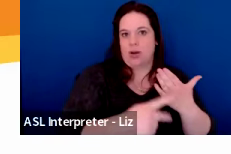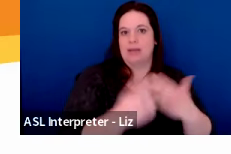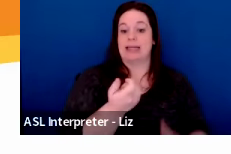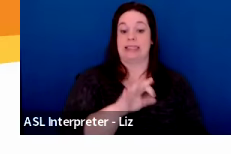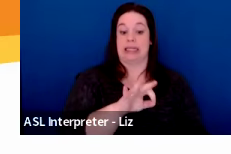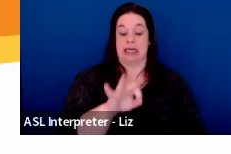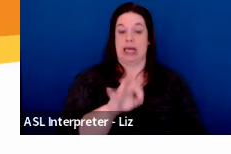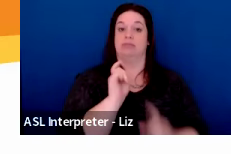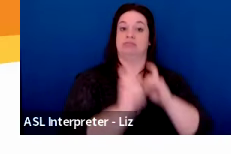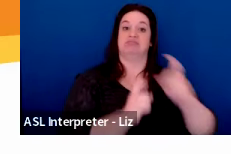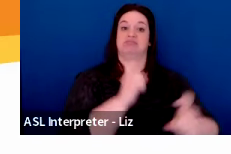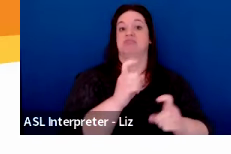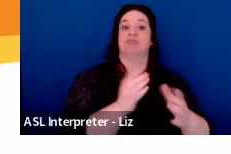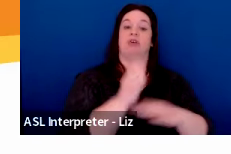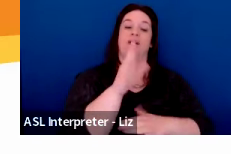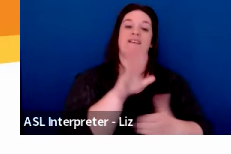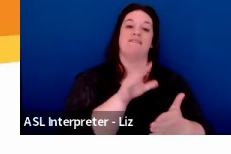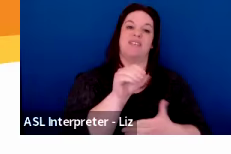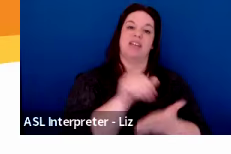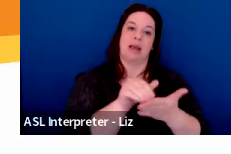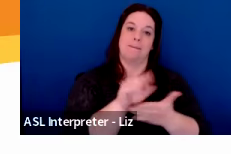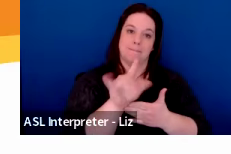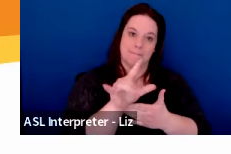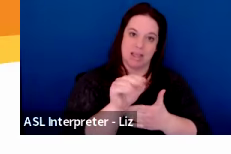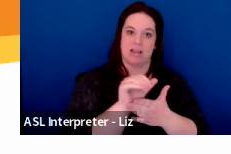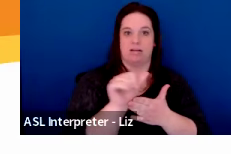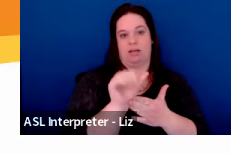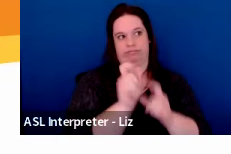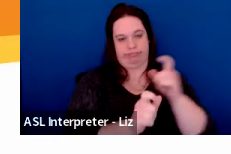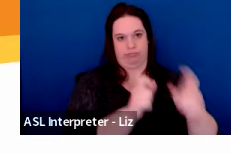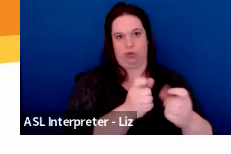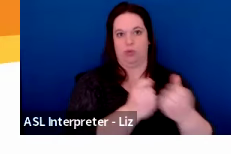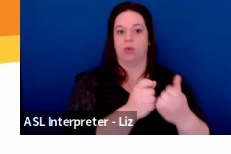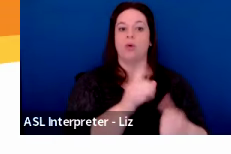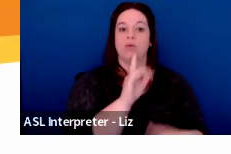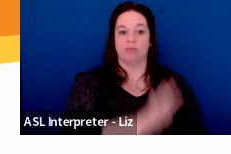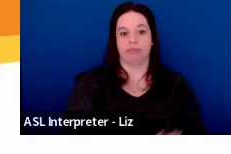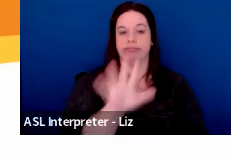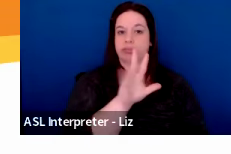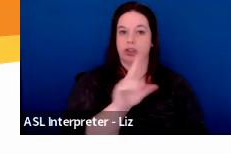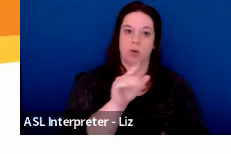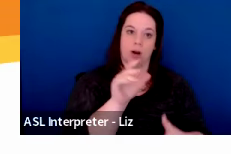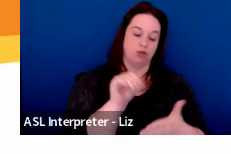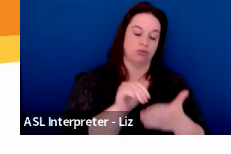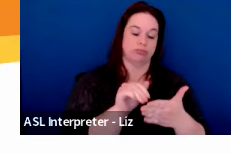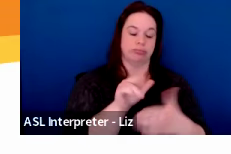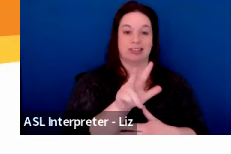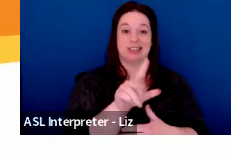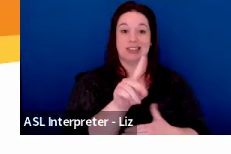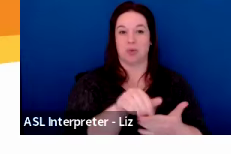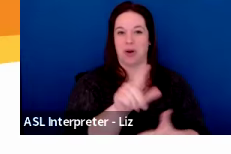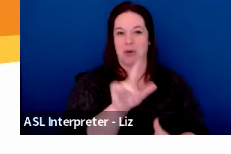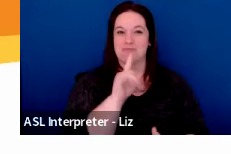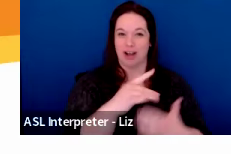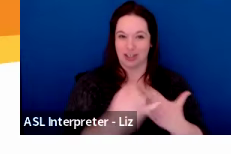awarded more than 50 million to support over 4,100 projects. Dana established the Reeve Foundation's Quality of Life